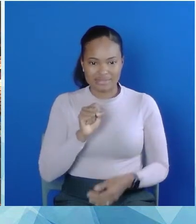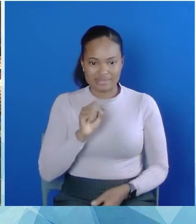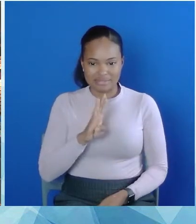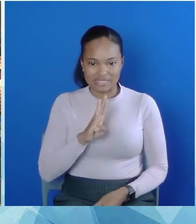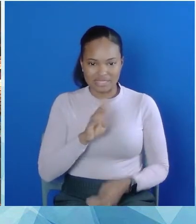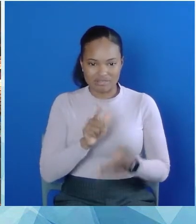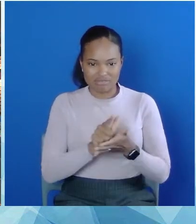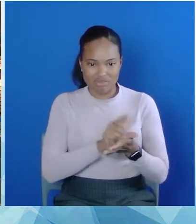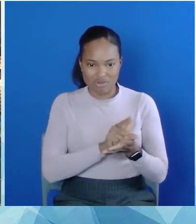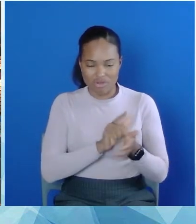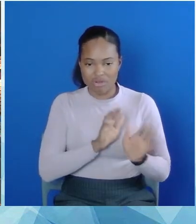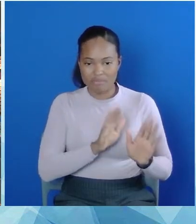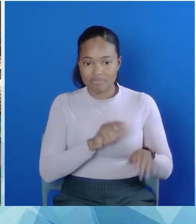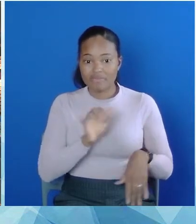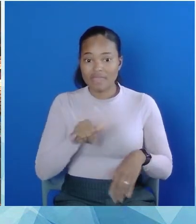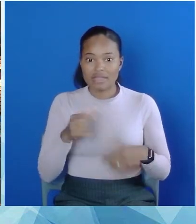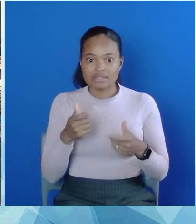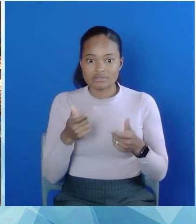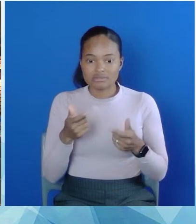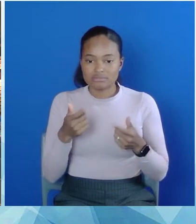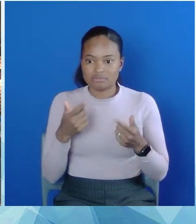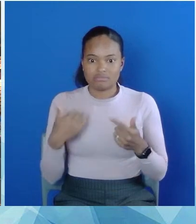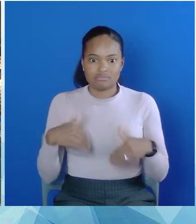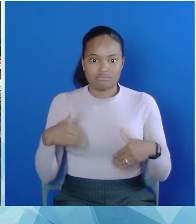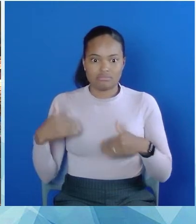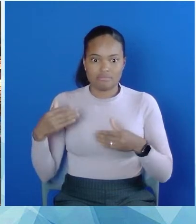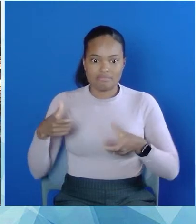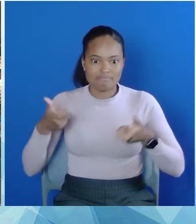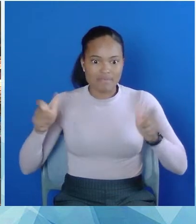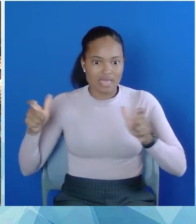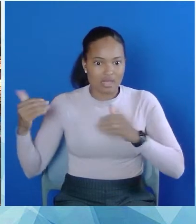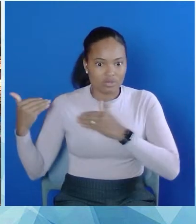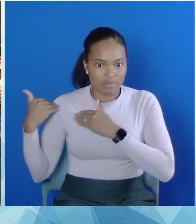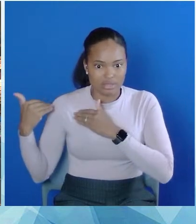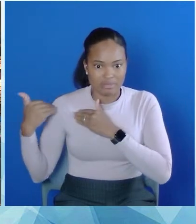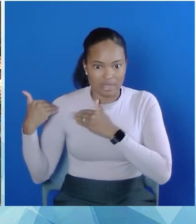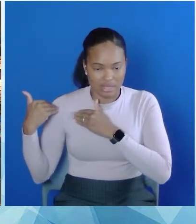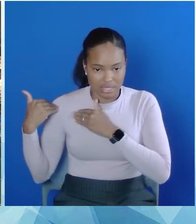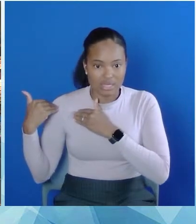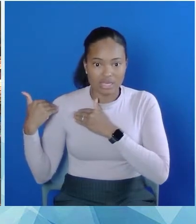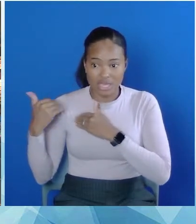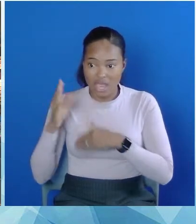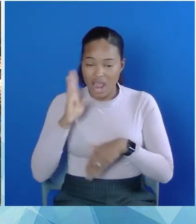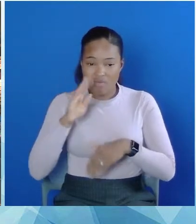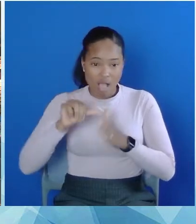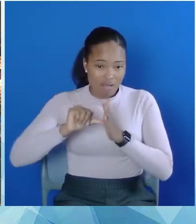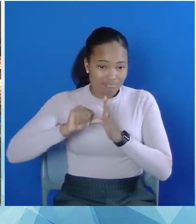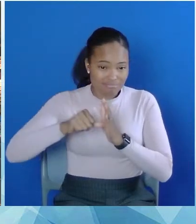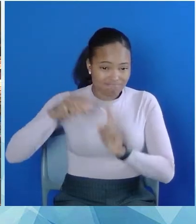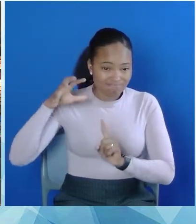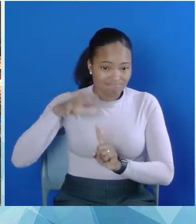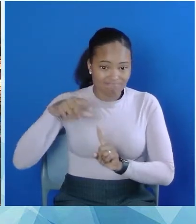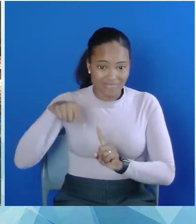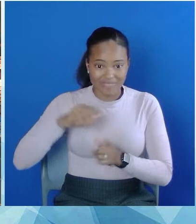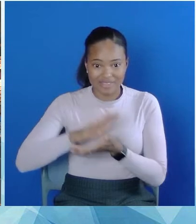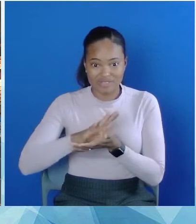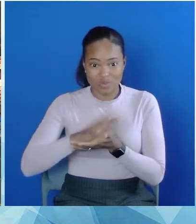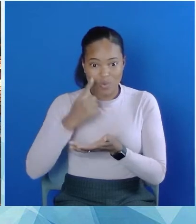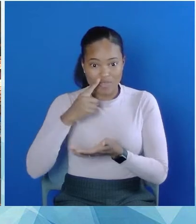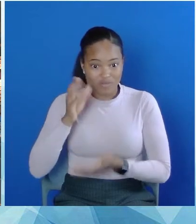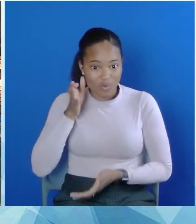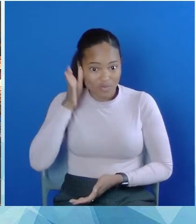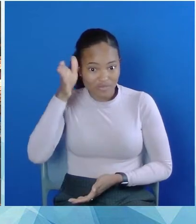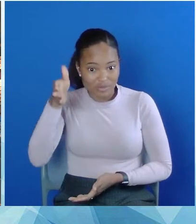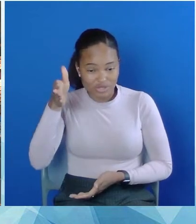a big point of responsibility and will put you on the map for the future. Another exciting expansion